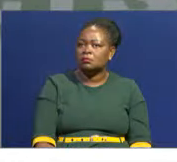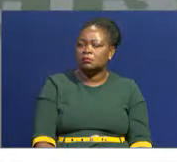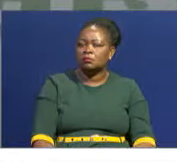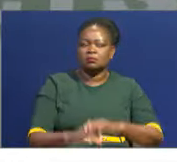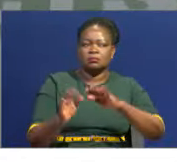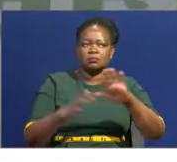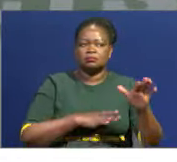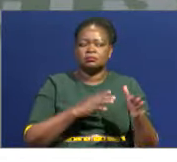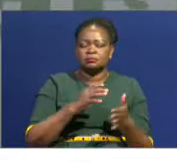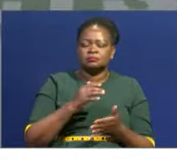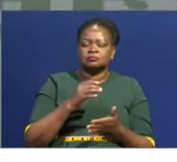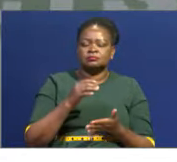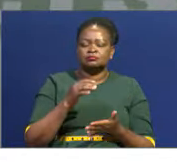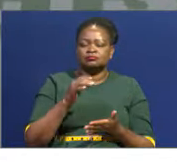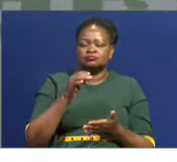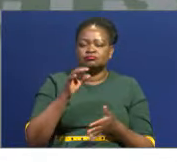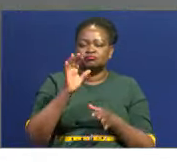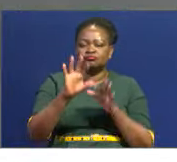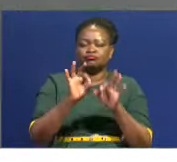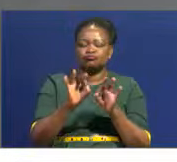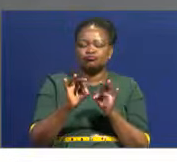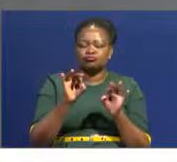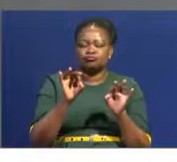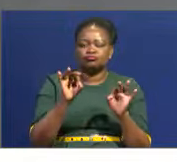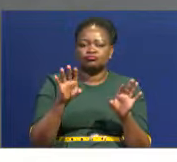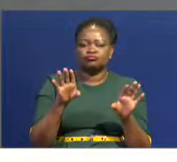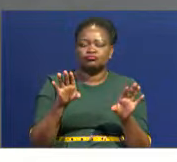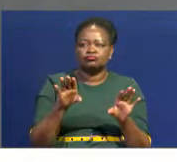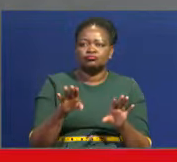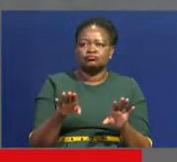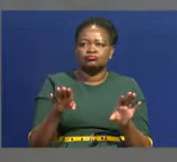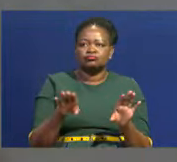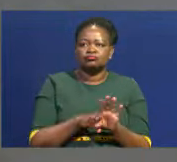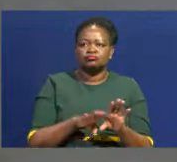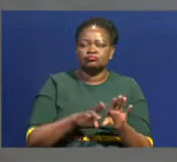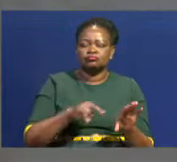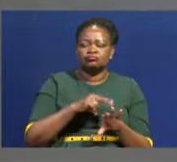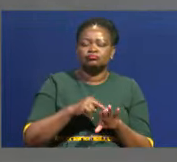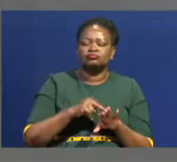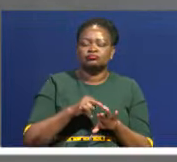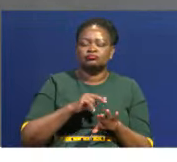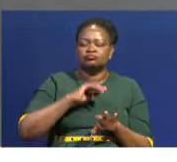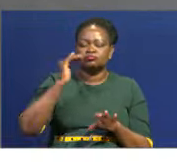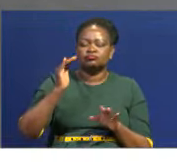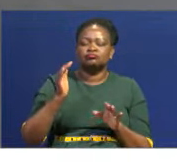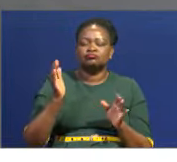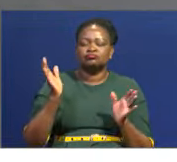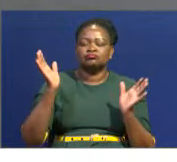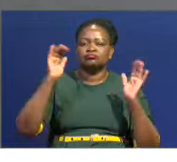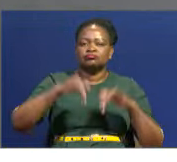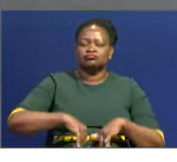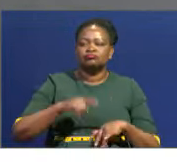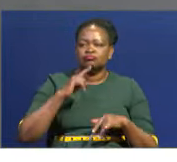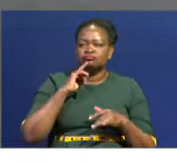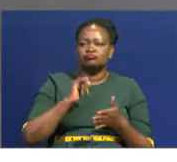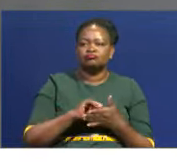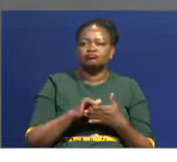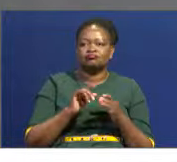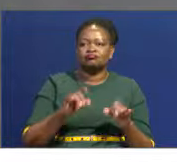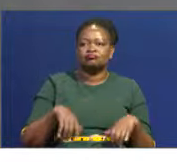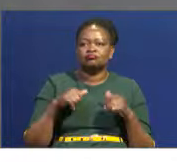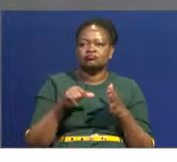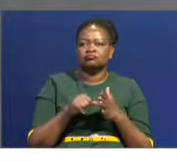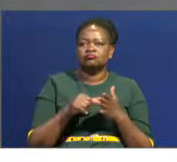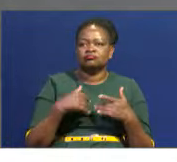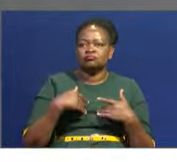Moving on, nominated member of the Nairobi County Assembly, Joy Muthoni Mwangi, claims her life is in danger following an